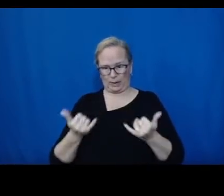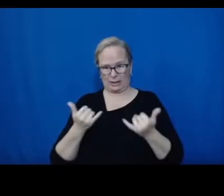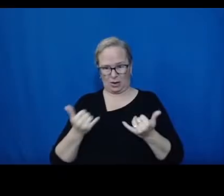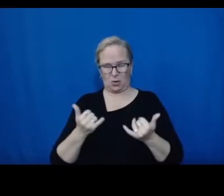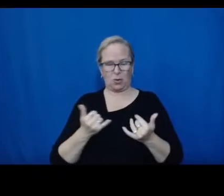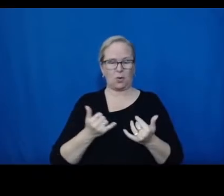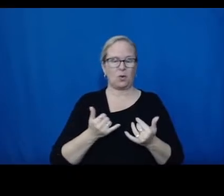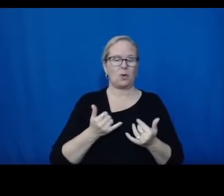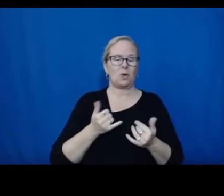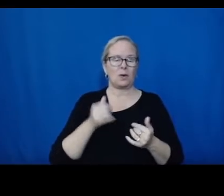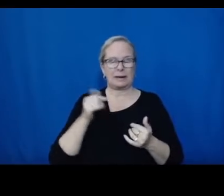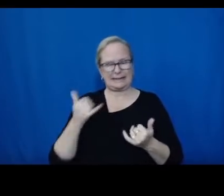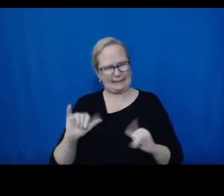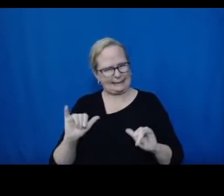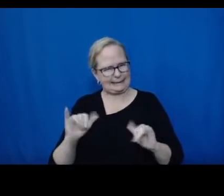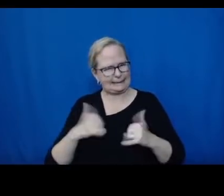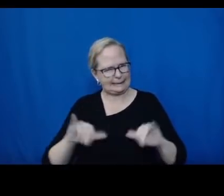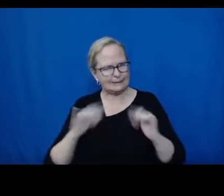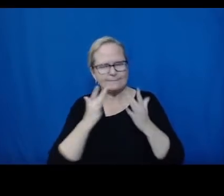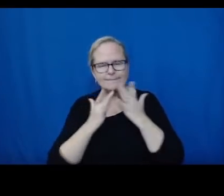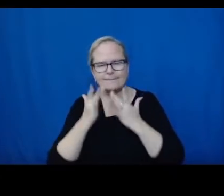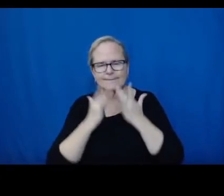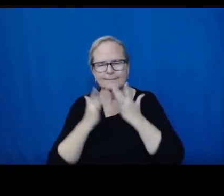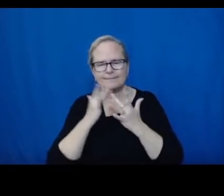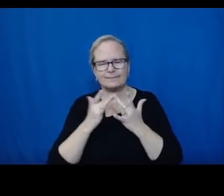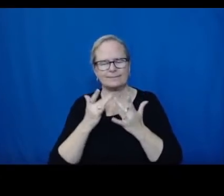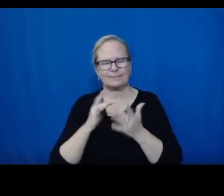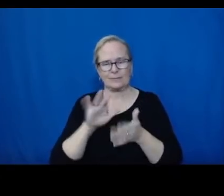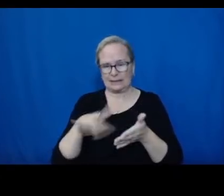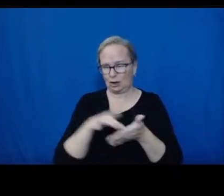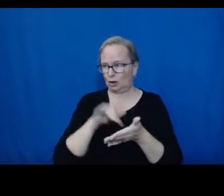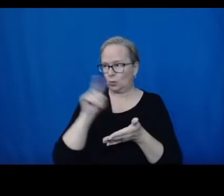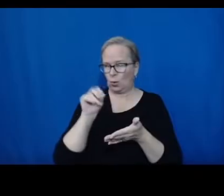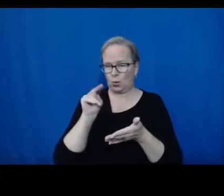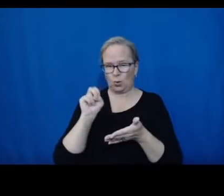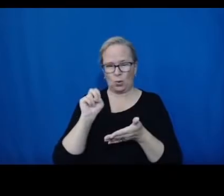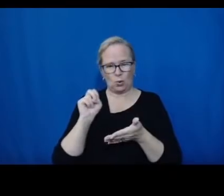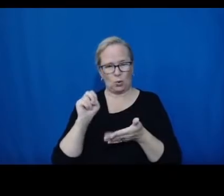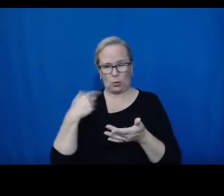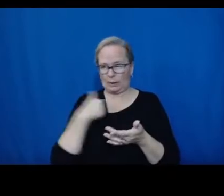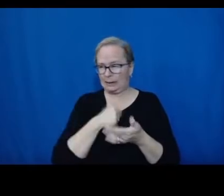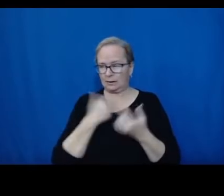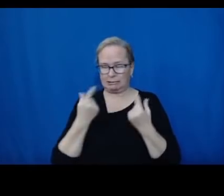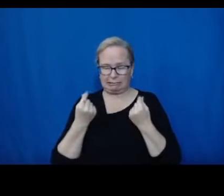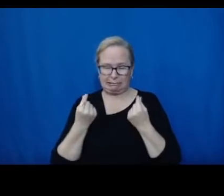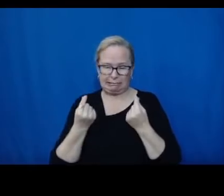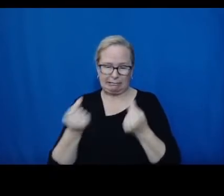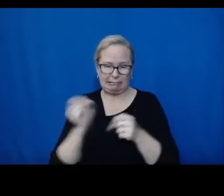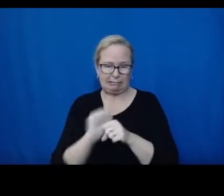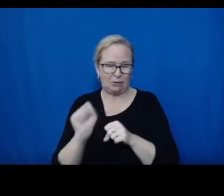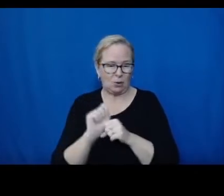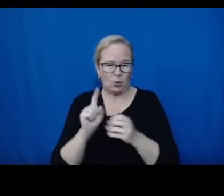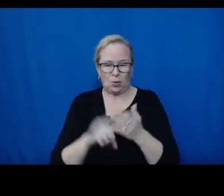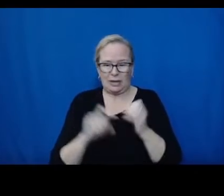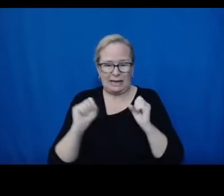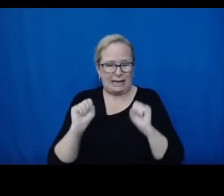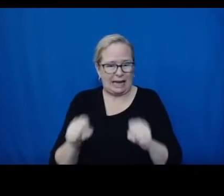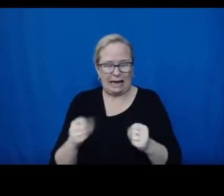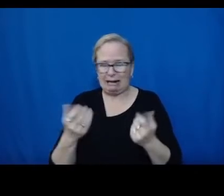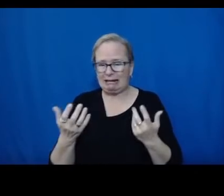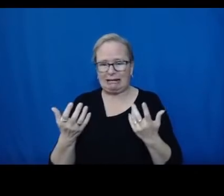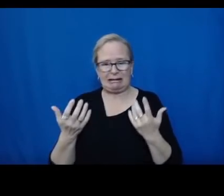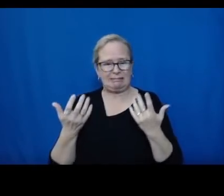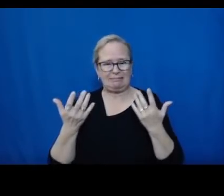we are the little engine that could in the central zone, and we are forced to do more with less, just like